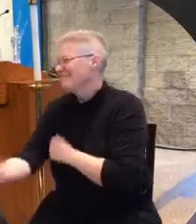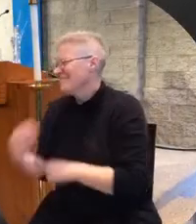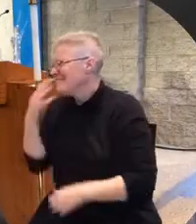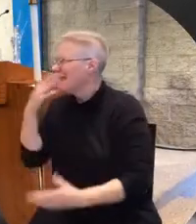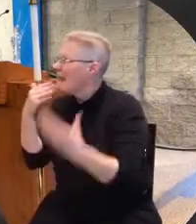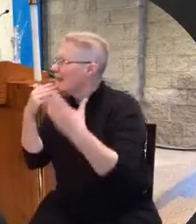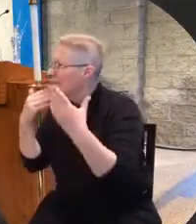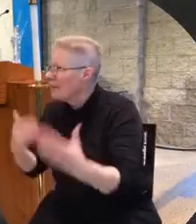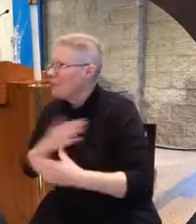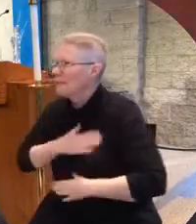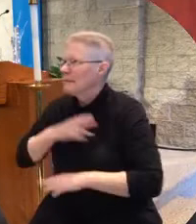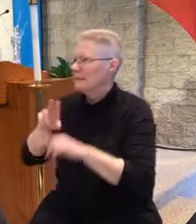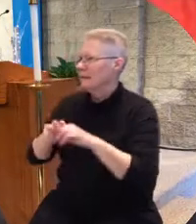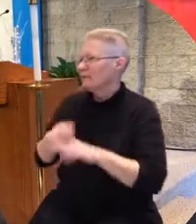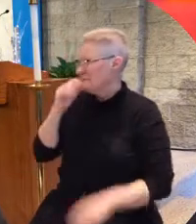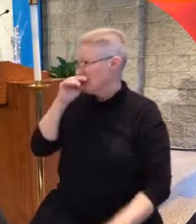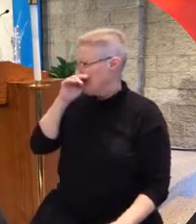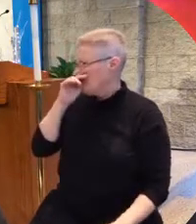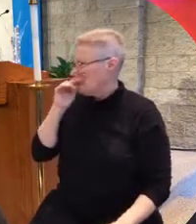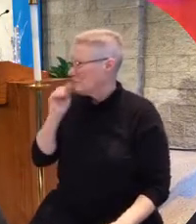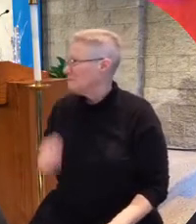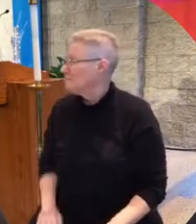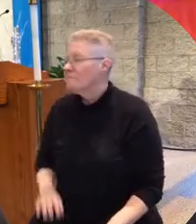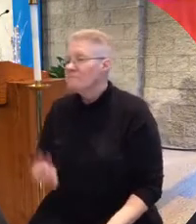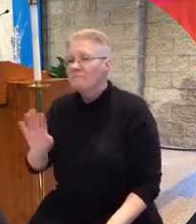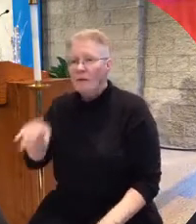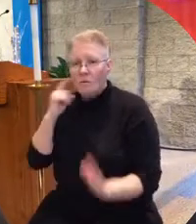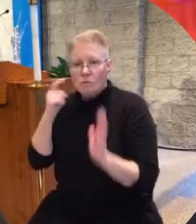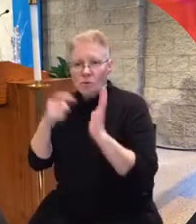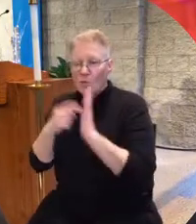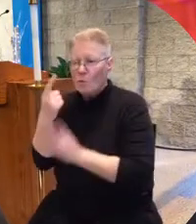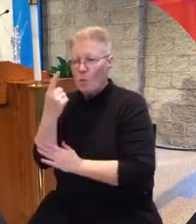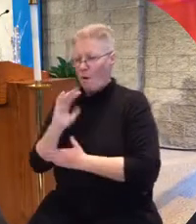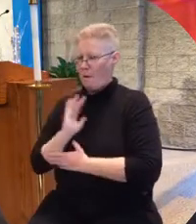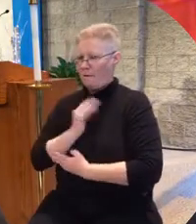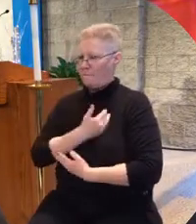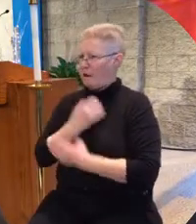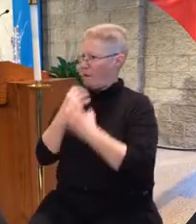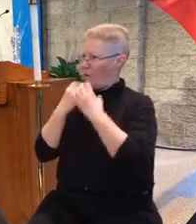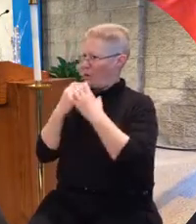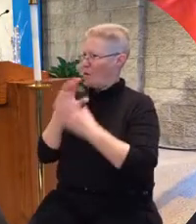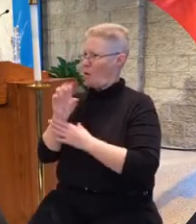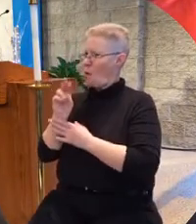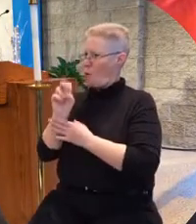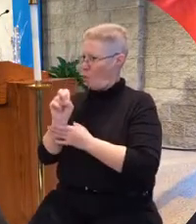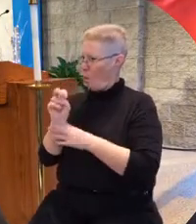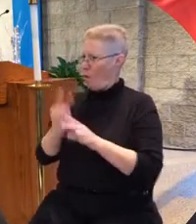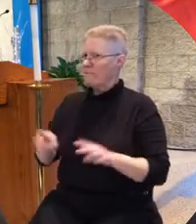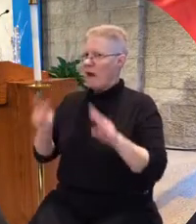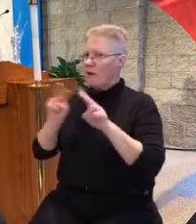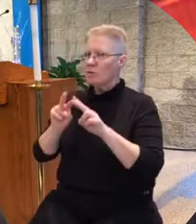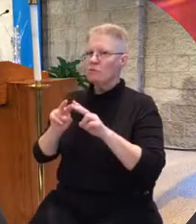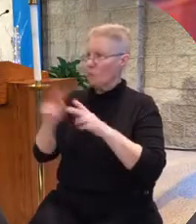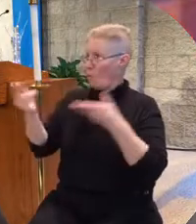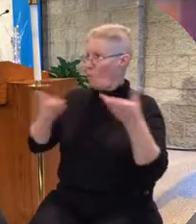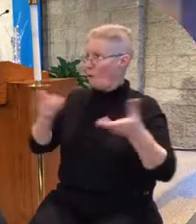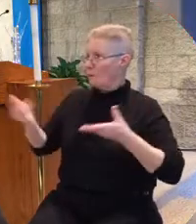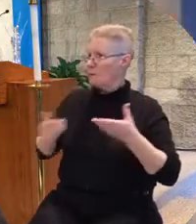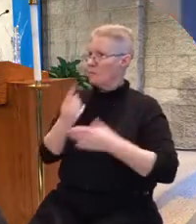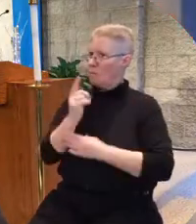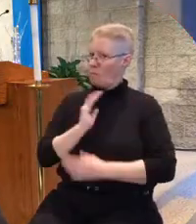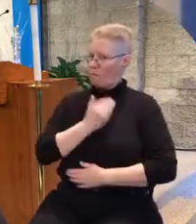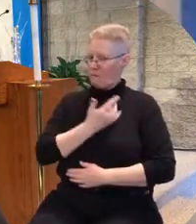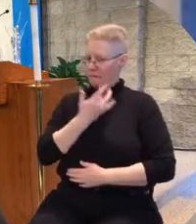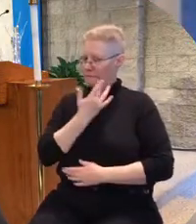Thank you, and please be seated. You notice that one of our core values is that of welcoming. Therefore, one of our favorite things to do here at